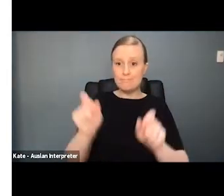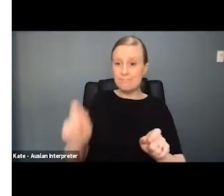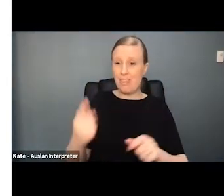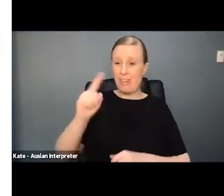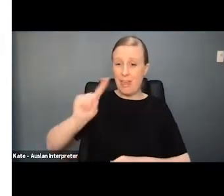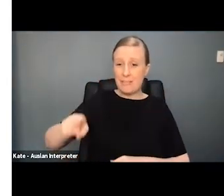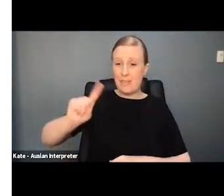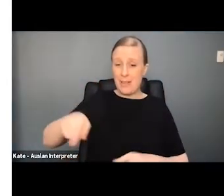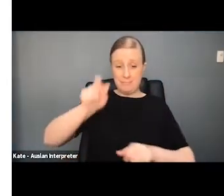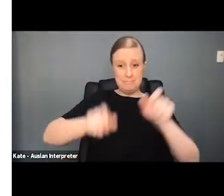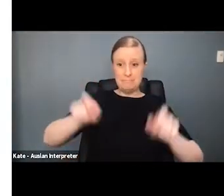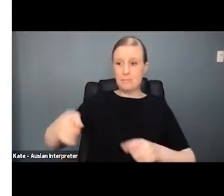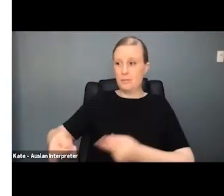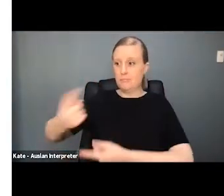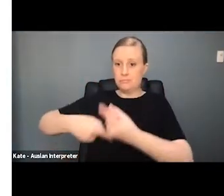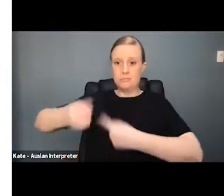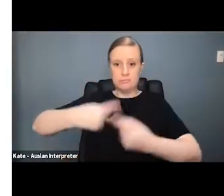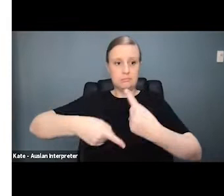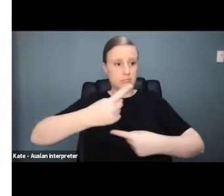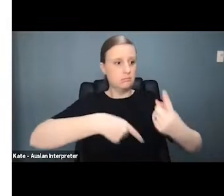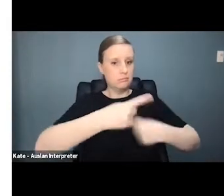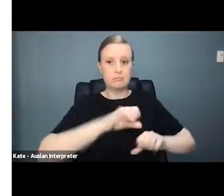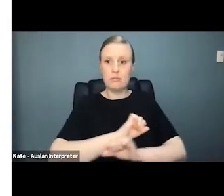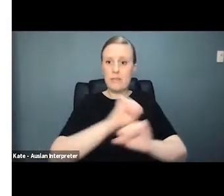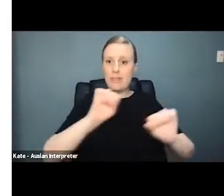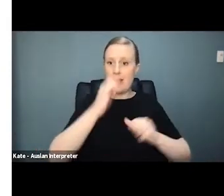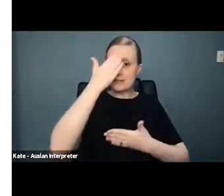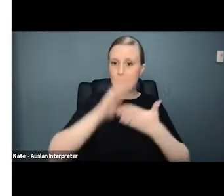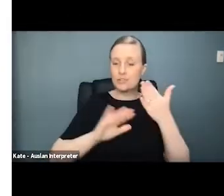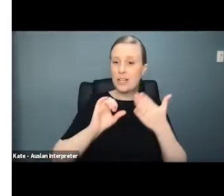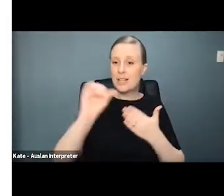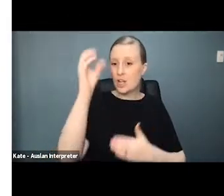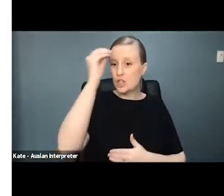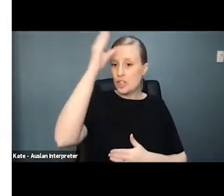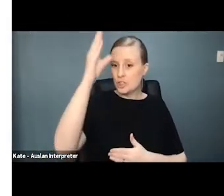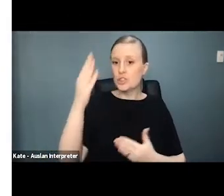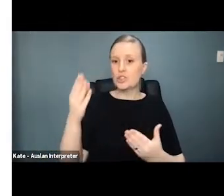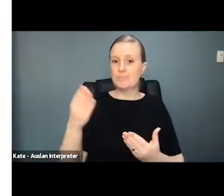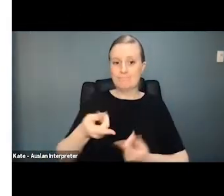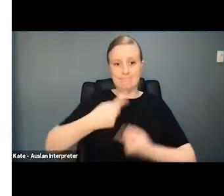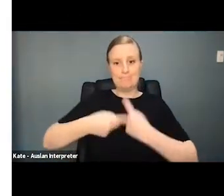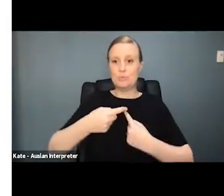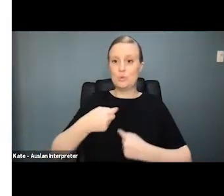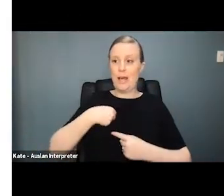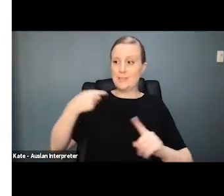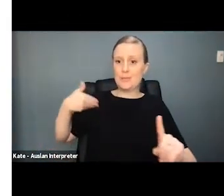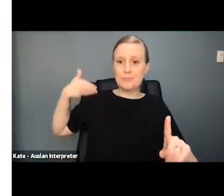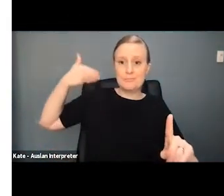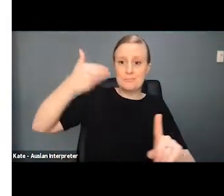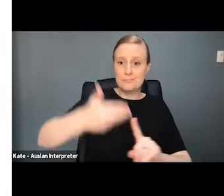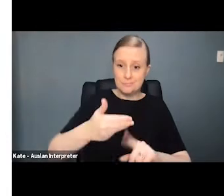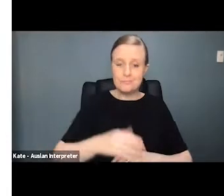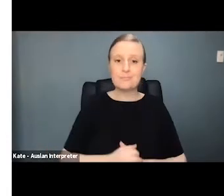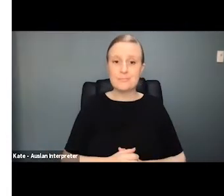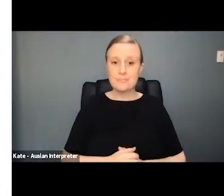participants who have shared their knowledge and experiences with us over the past couple of decades. And of course, would like to acknowledge the